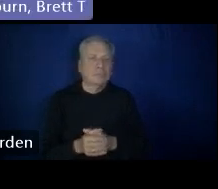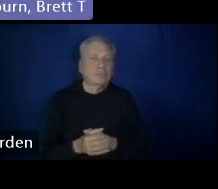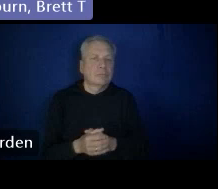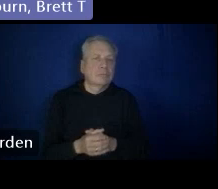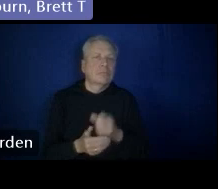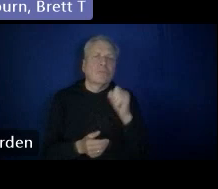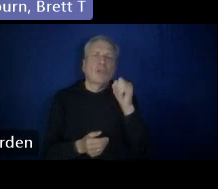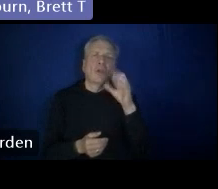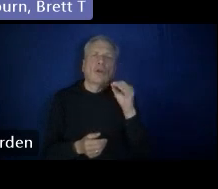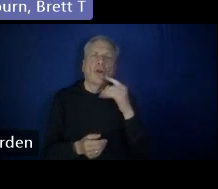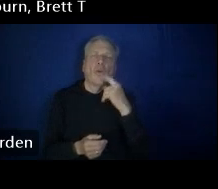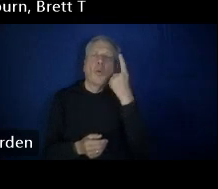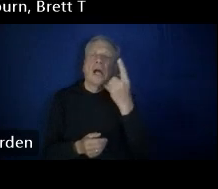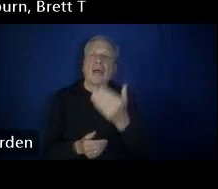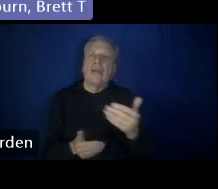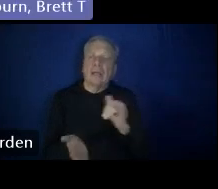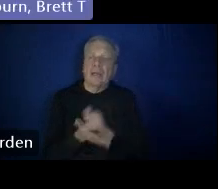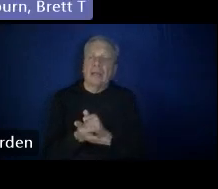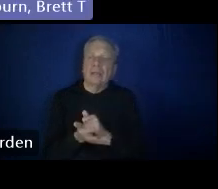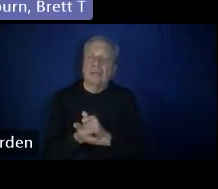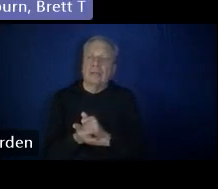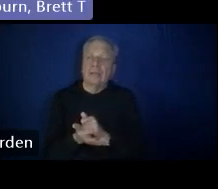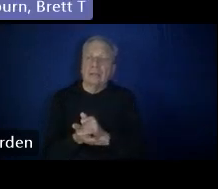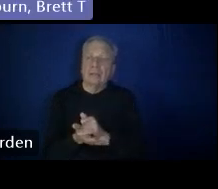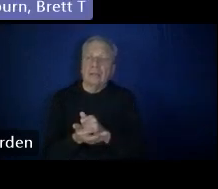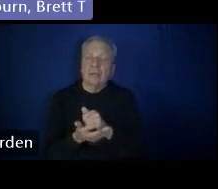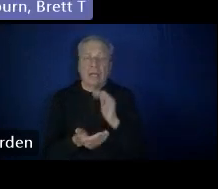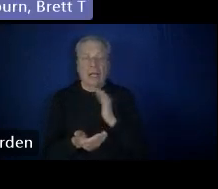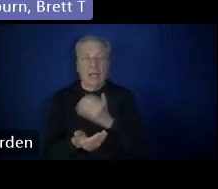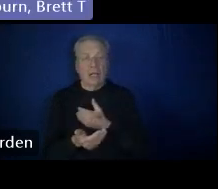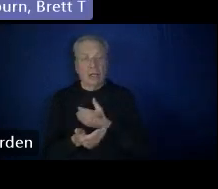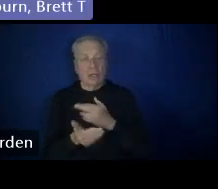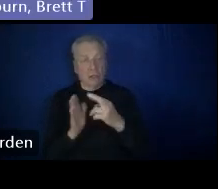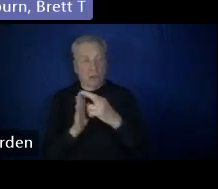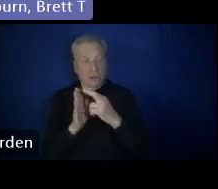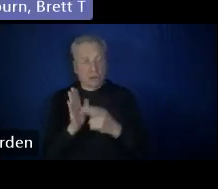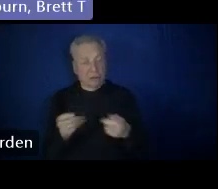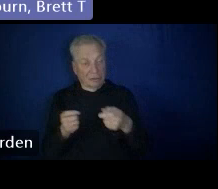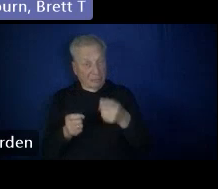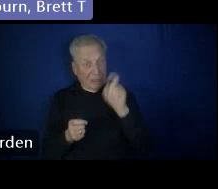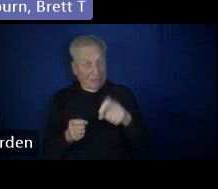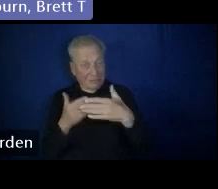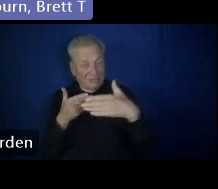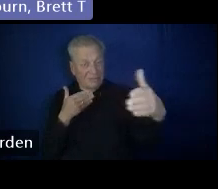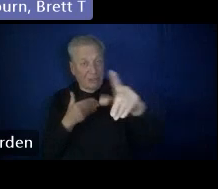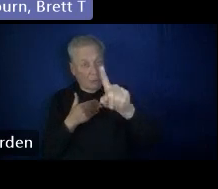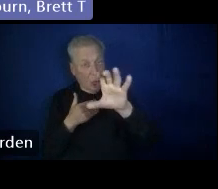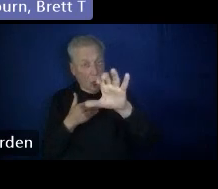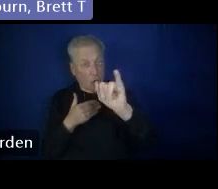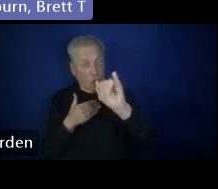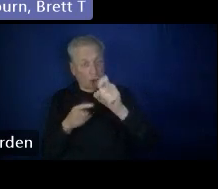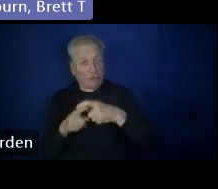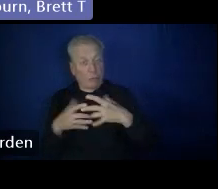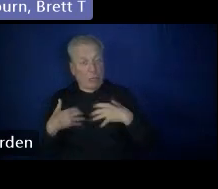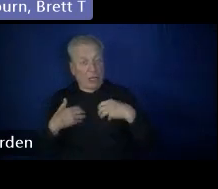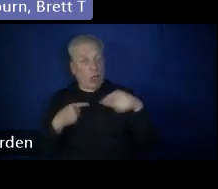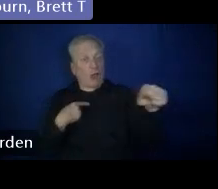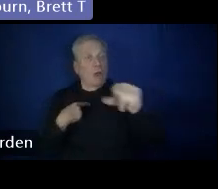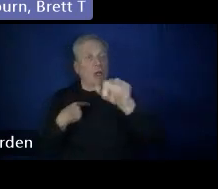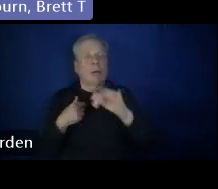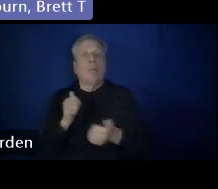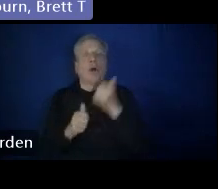So one of the things our CFR regulation is that you have to stay at least 100 yards from a bear. At bear jams, most